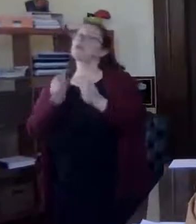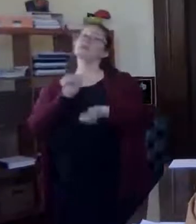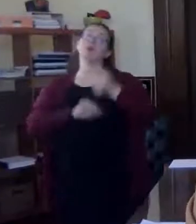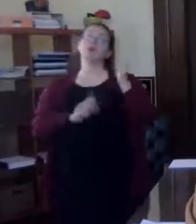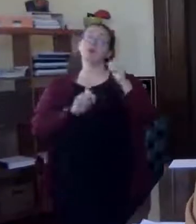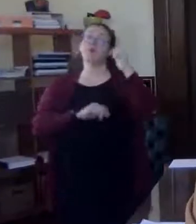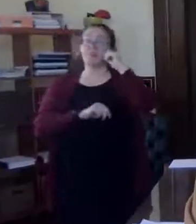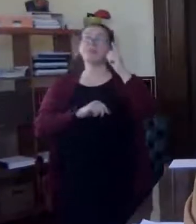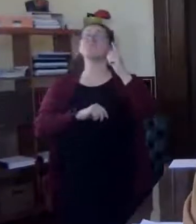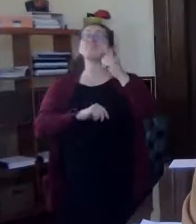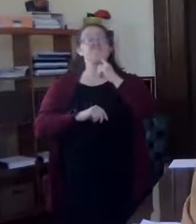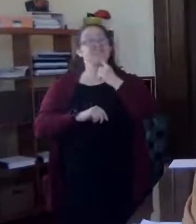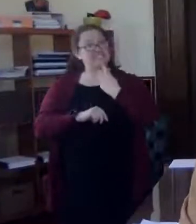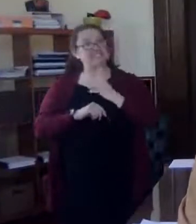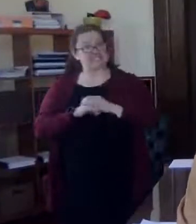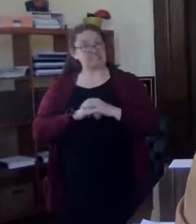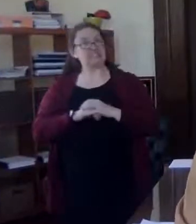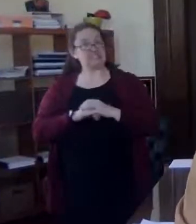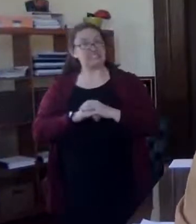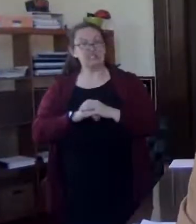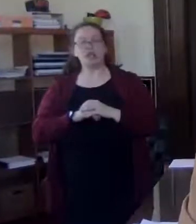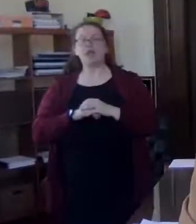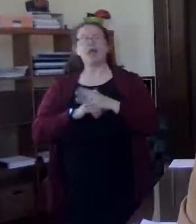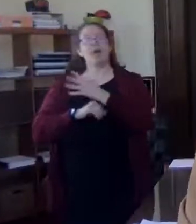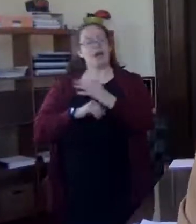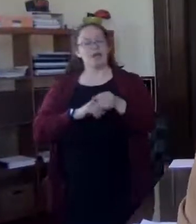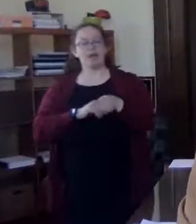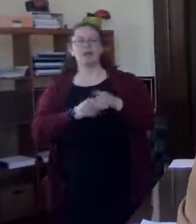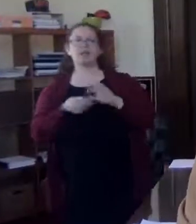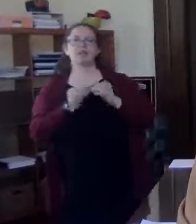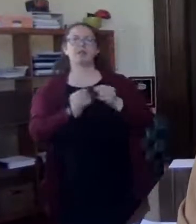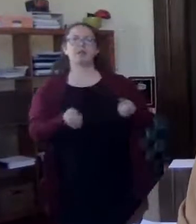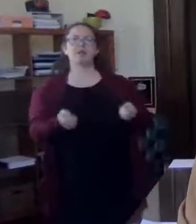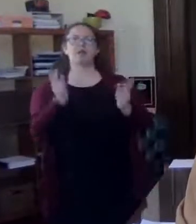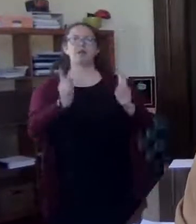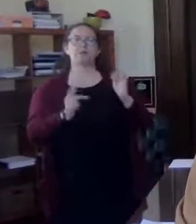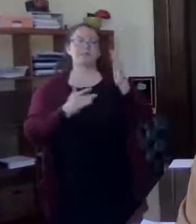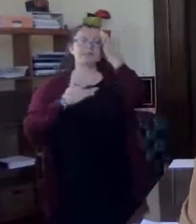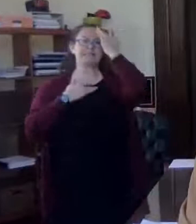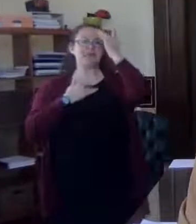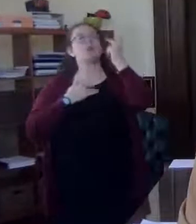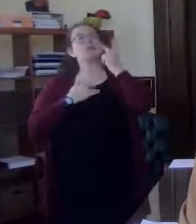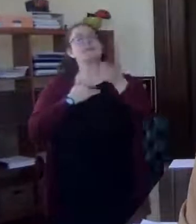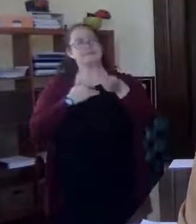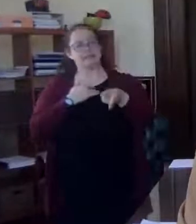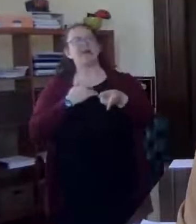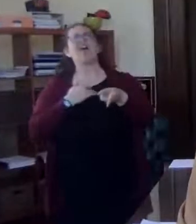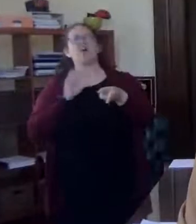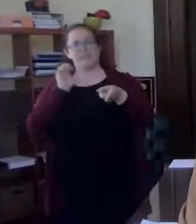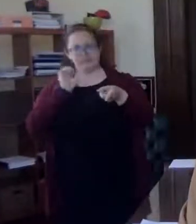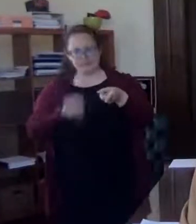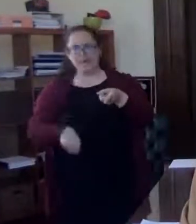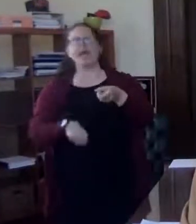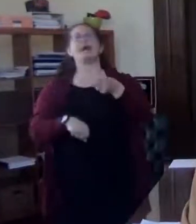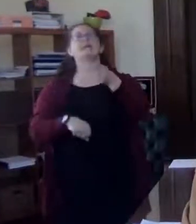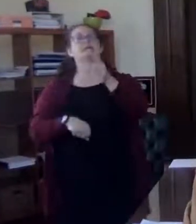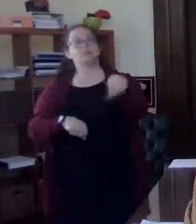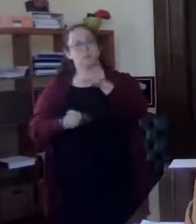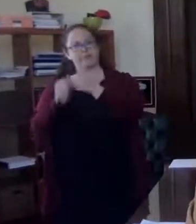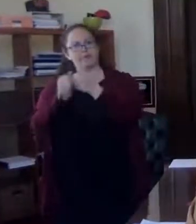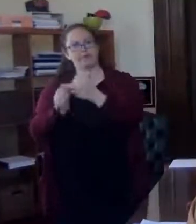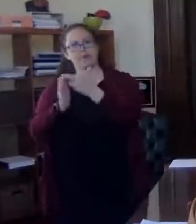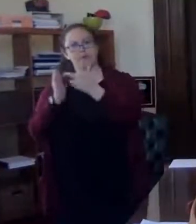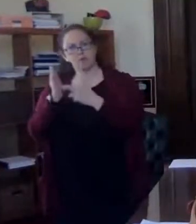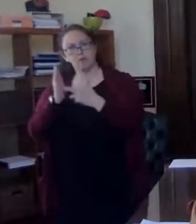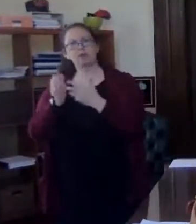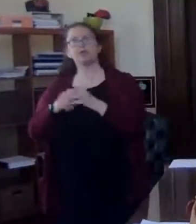think results we can see in the number of positive cases we've had that folks are taking it seriously. You're getting a